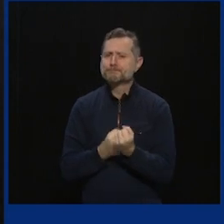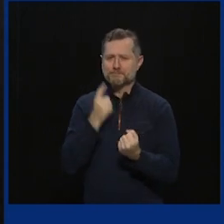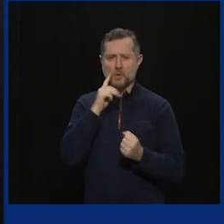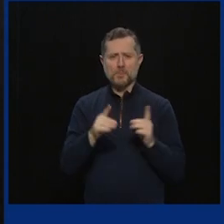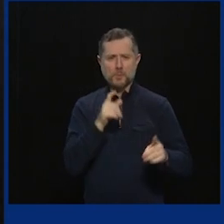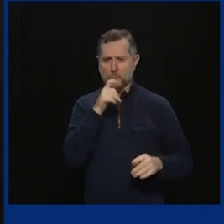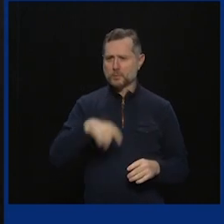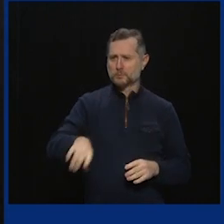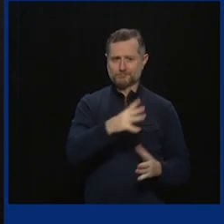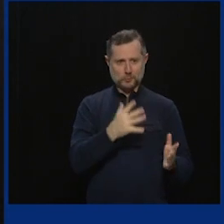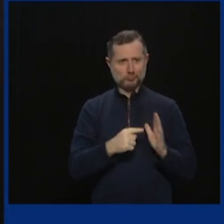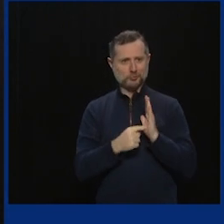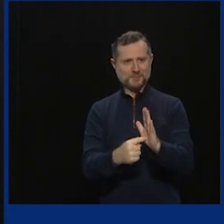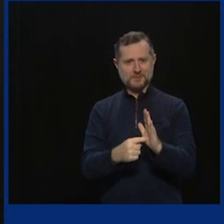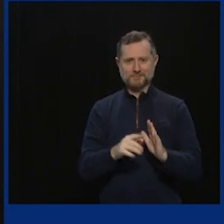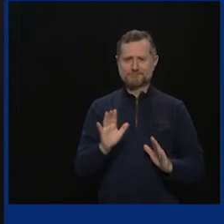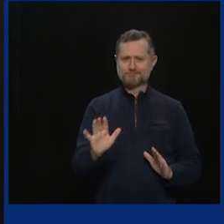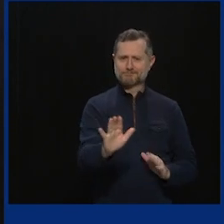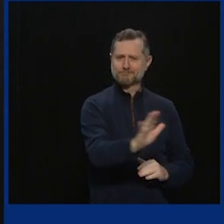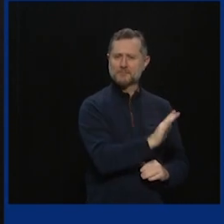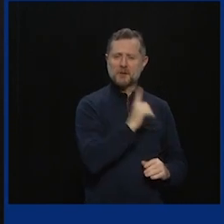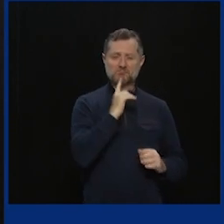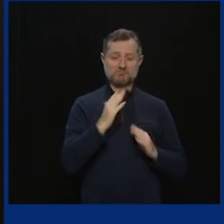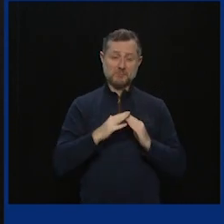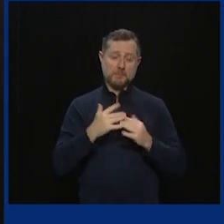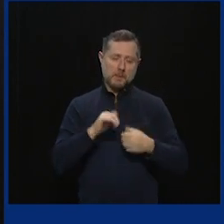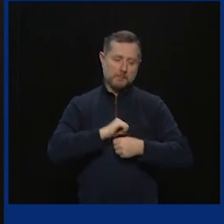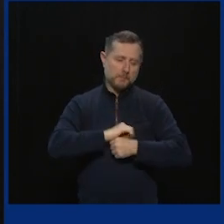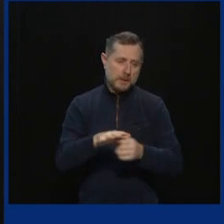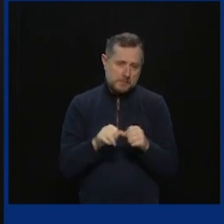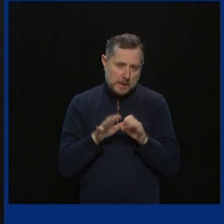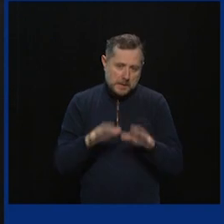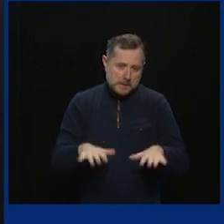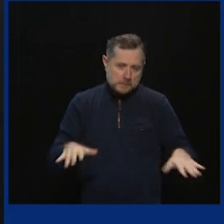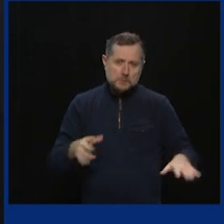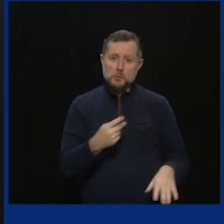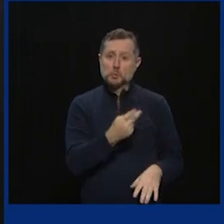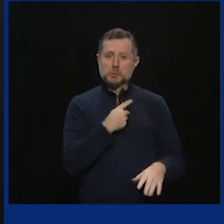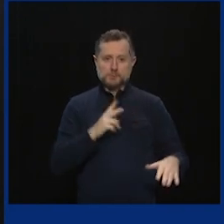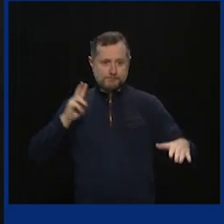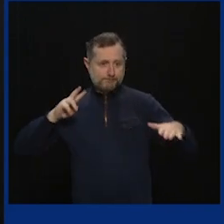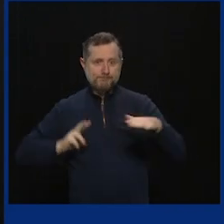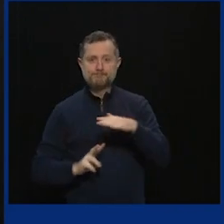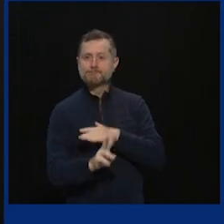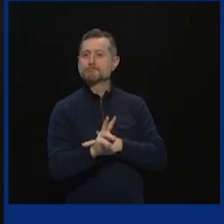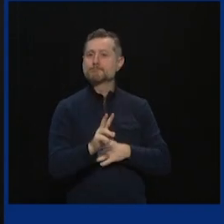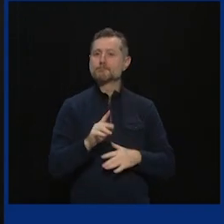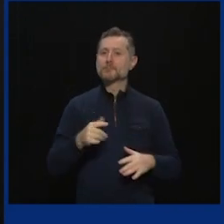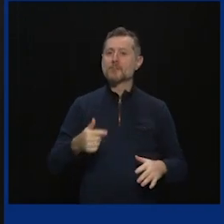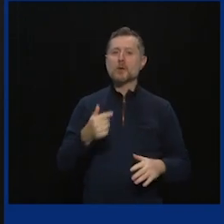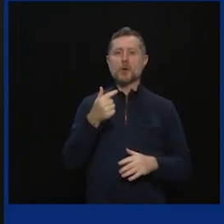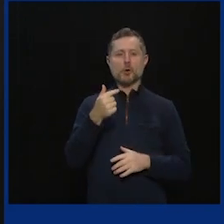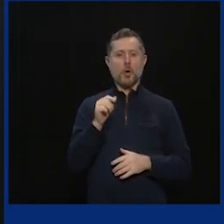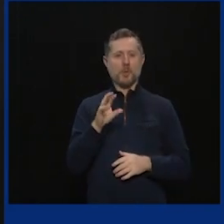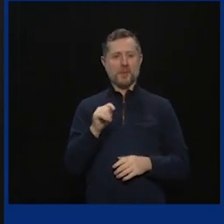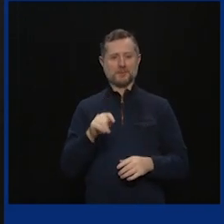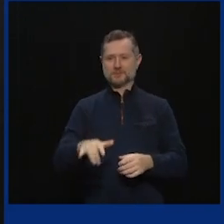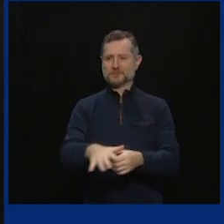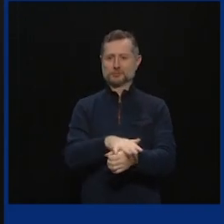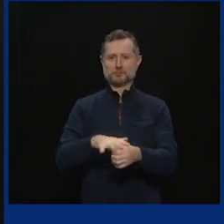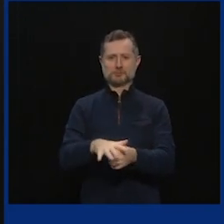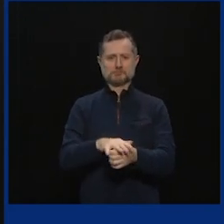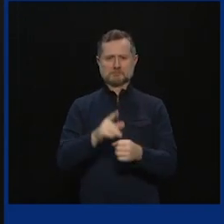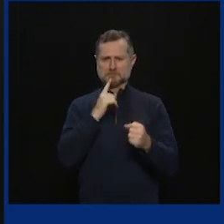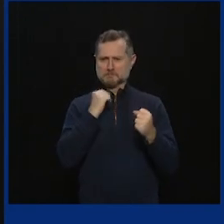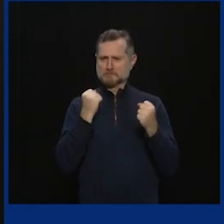represents. During the height of the pandemic, Gail and I walked into the garment district many, many times. We walked the streets here. We stopped to